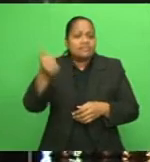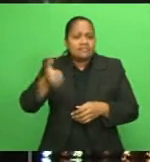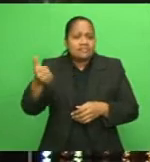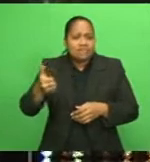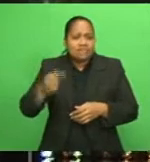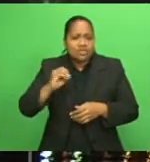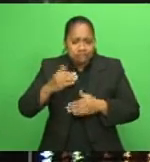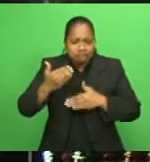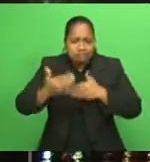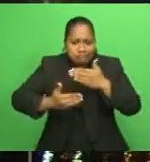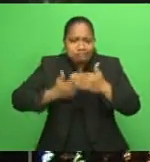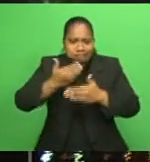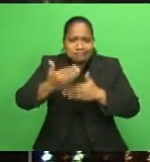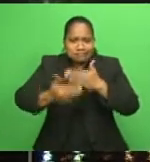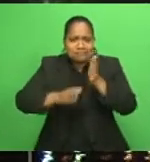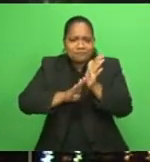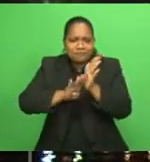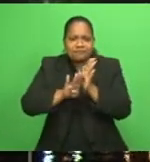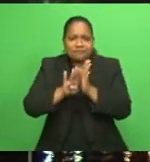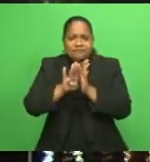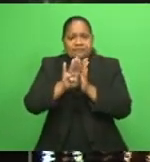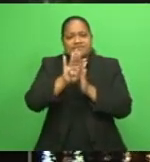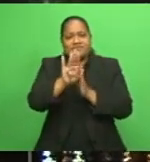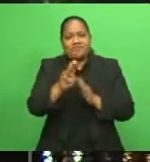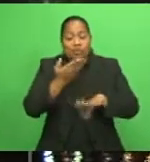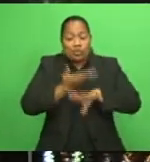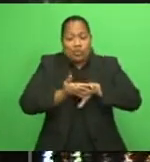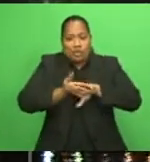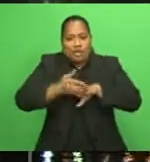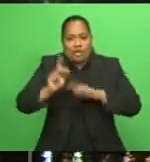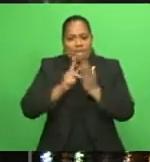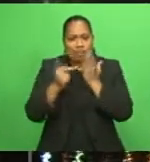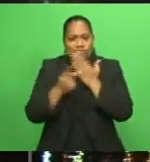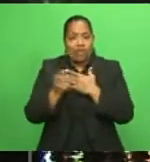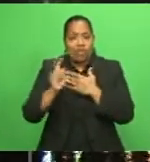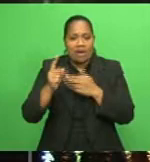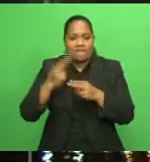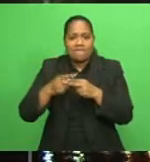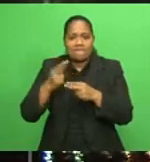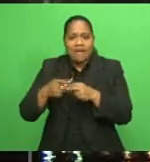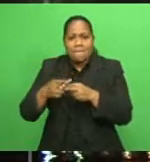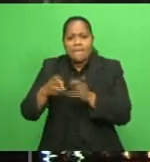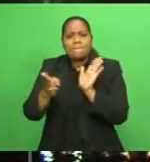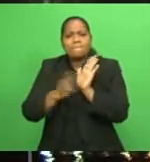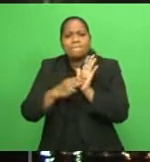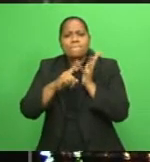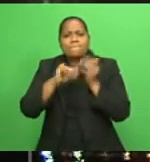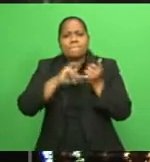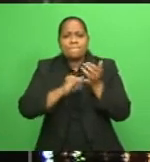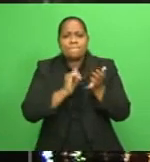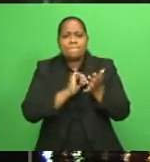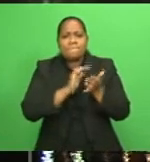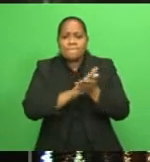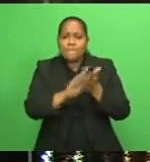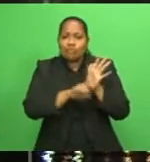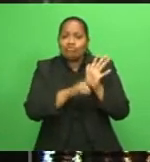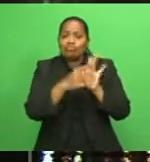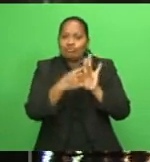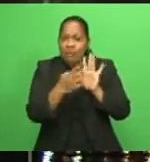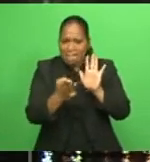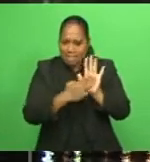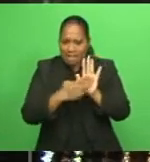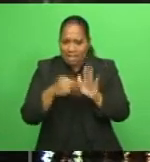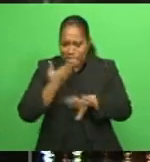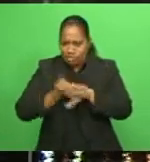successfully implemented new projects. Their latest venture is farming mushrooms, which has proven quite profitable. Apinisa Wangaruntovu